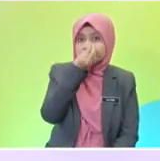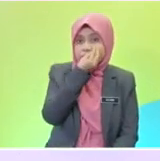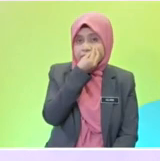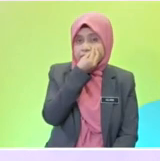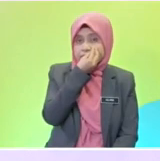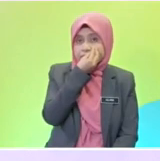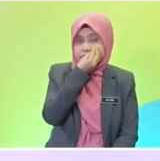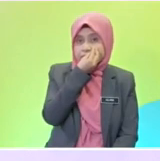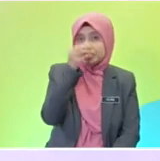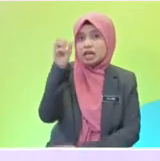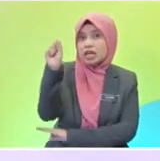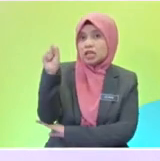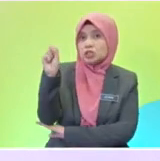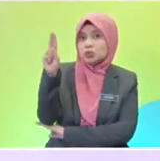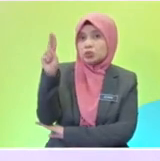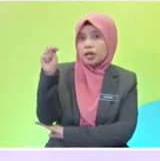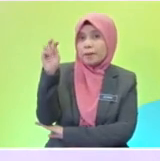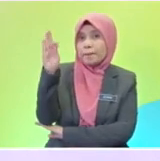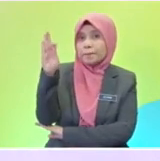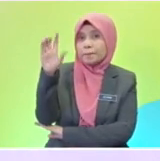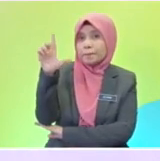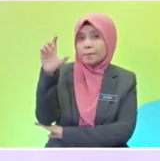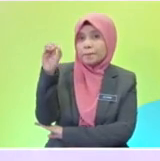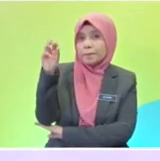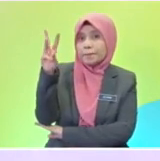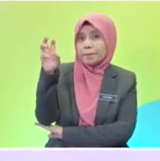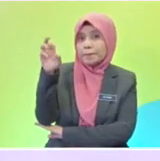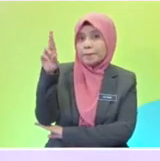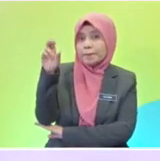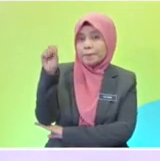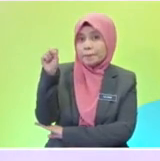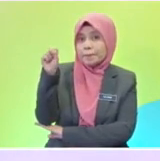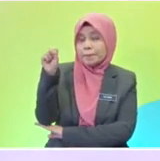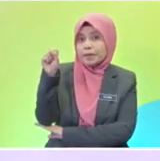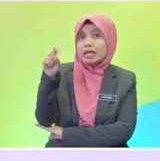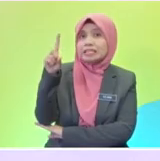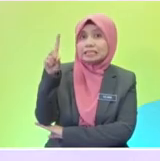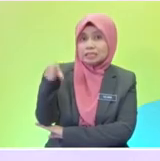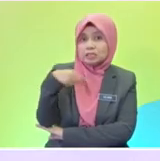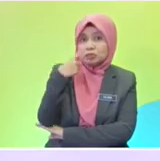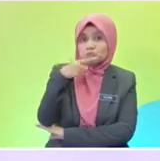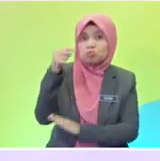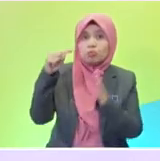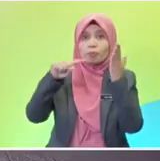Sunflower. Sunflower. So, sunflower starts with the letter S.